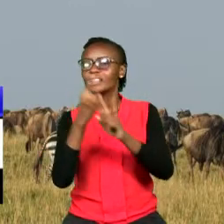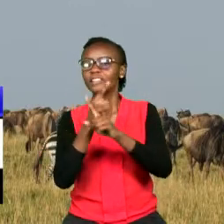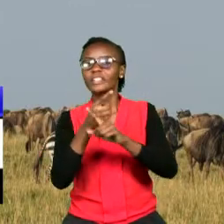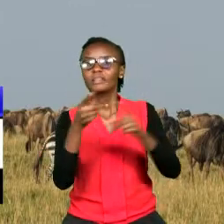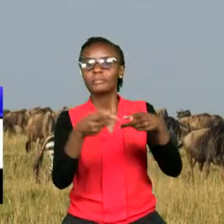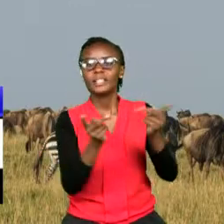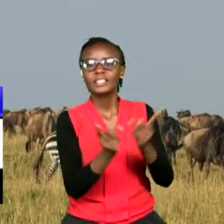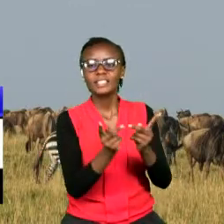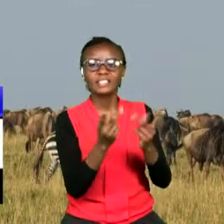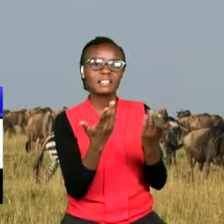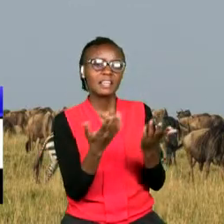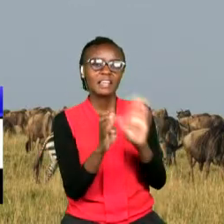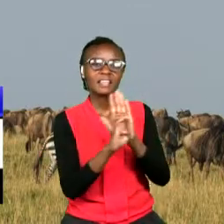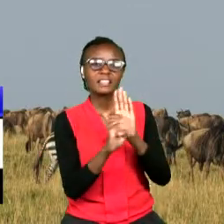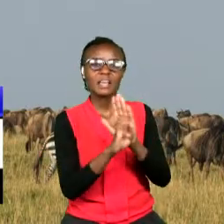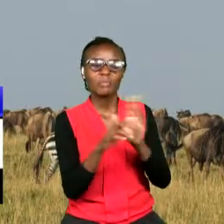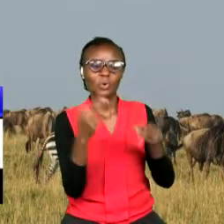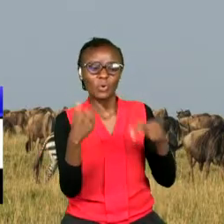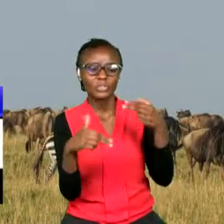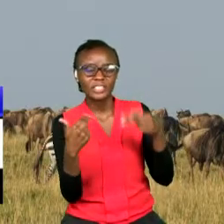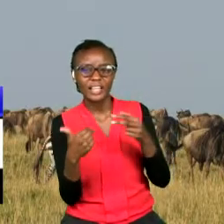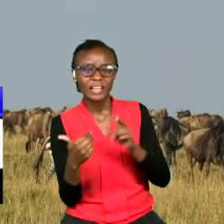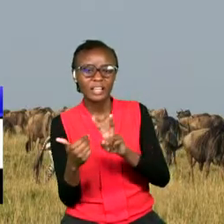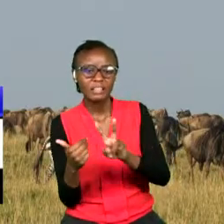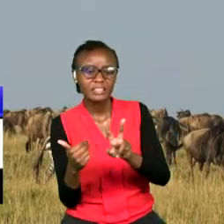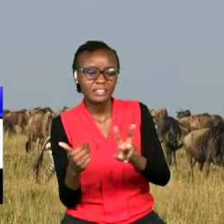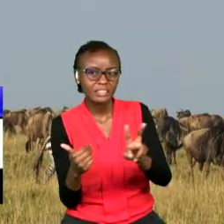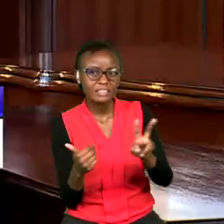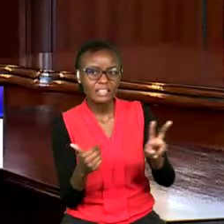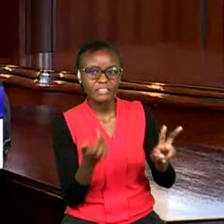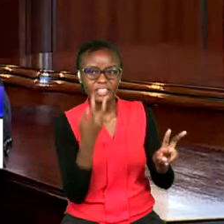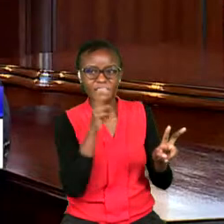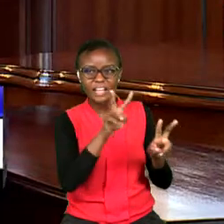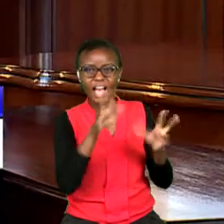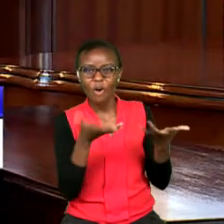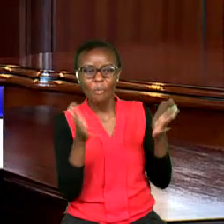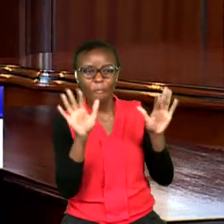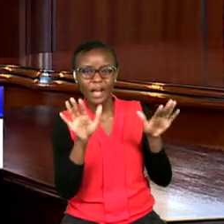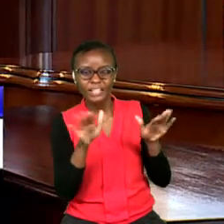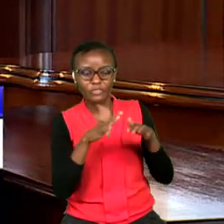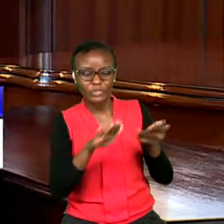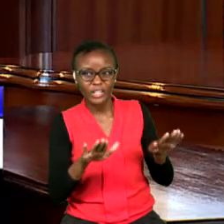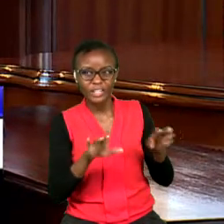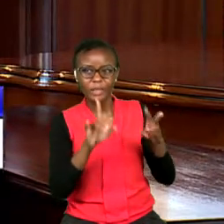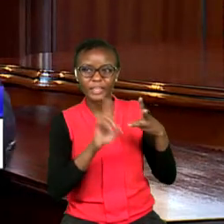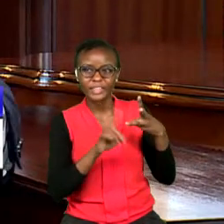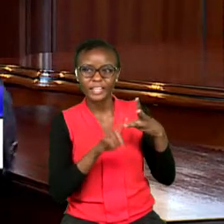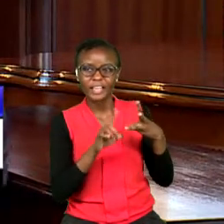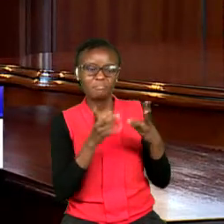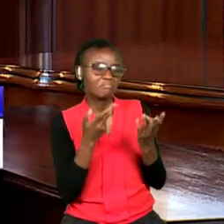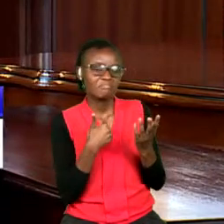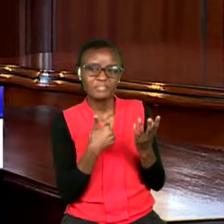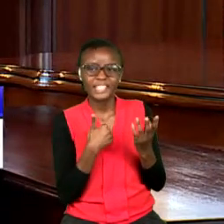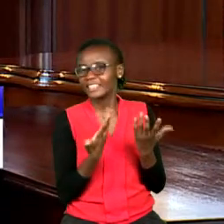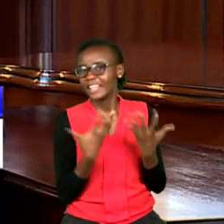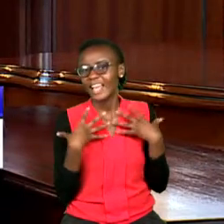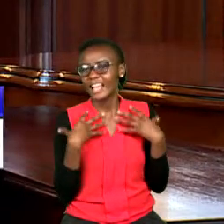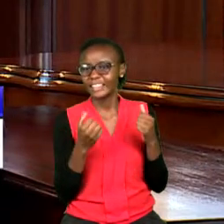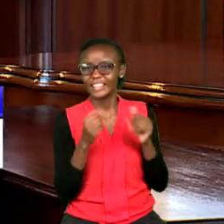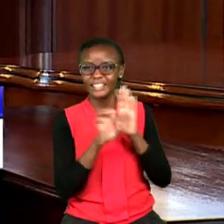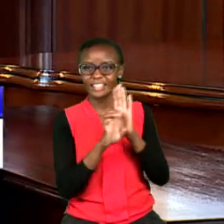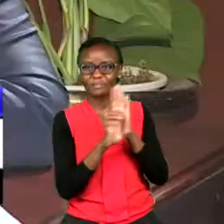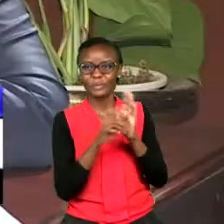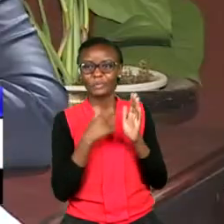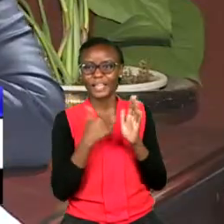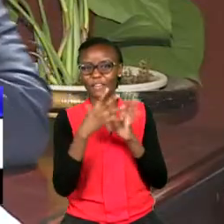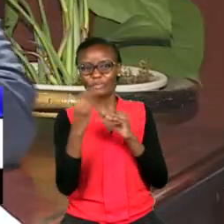our lodges, tracking fauna and flora. And lastly, to keep healthy, is spending time in